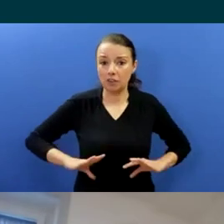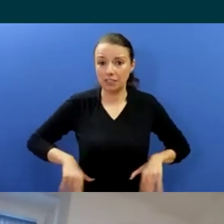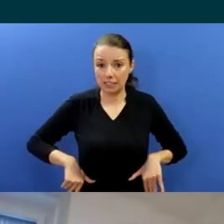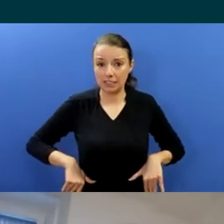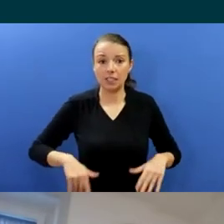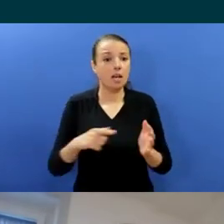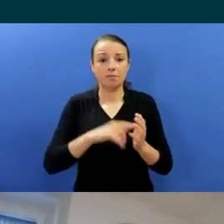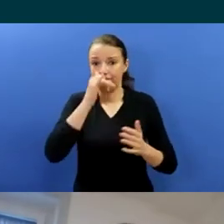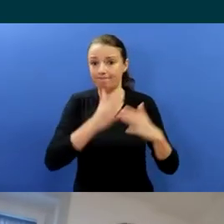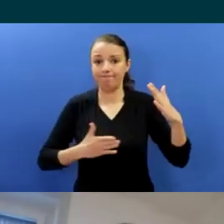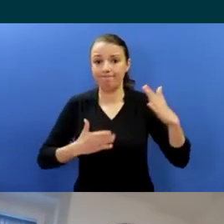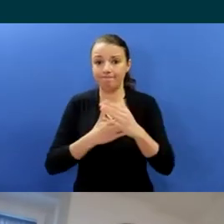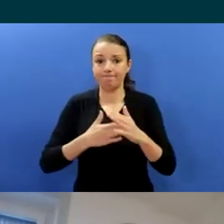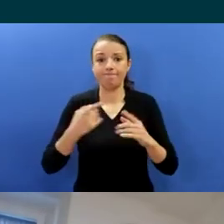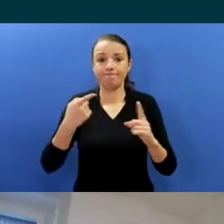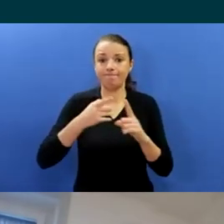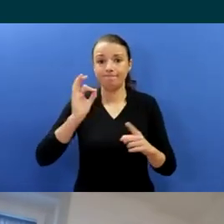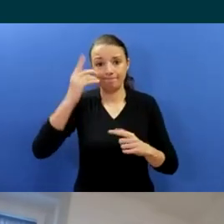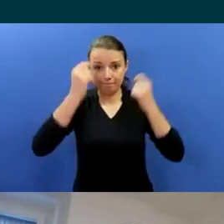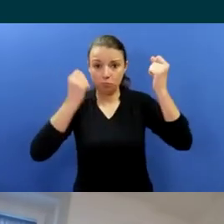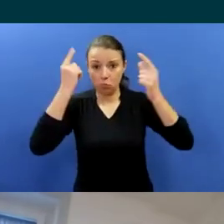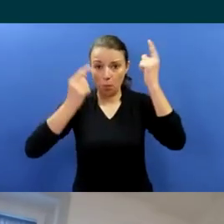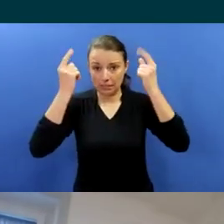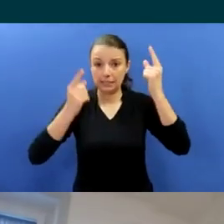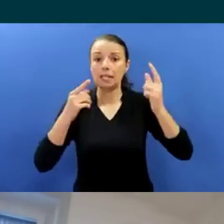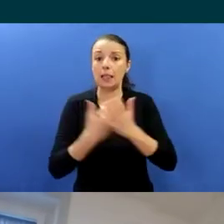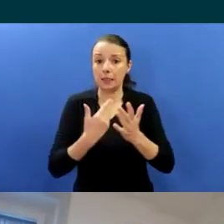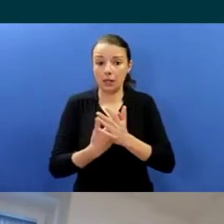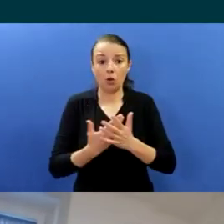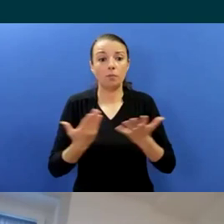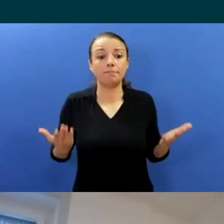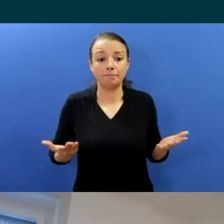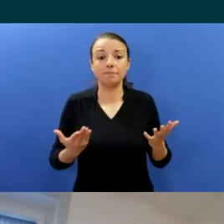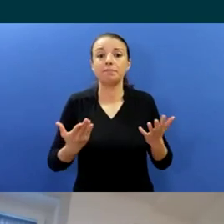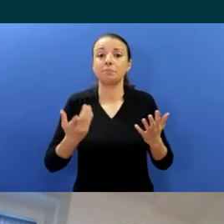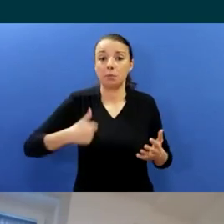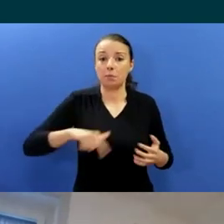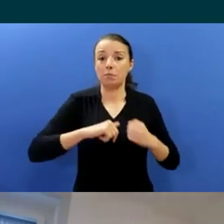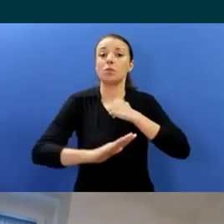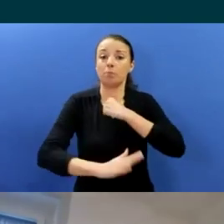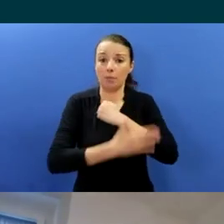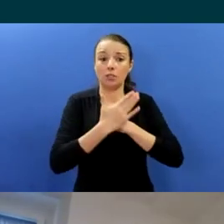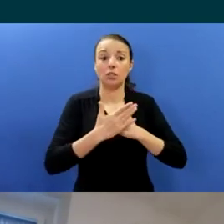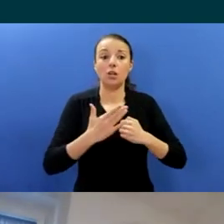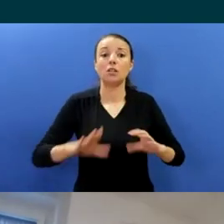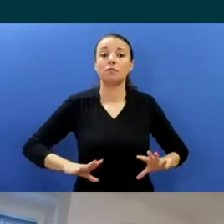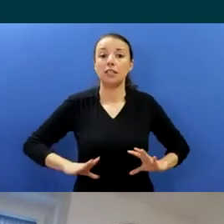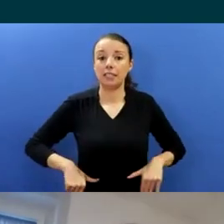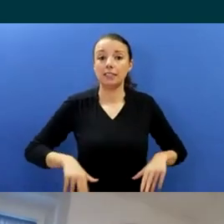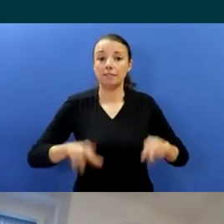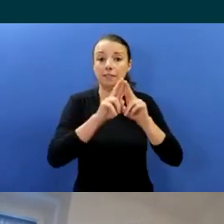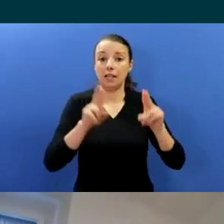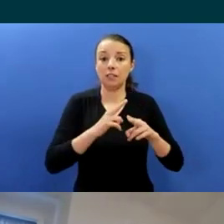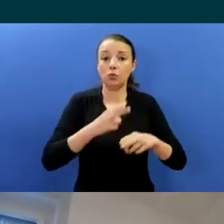So there we won a project called Frontrunner, where we then got